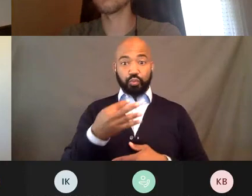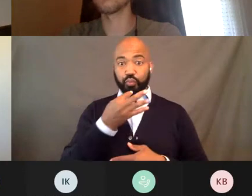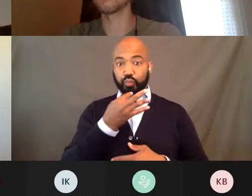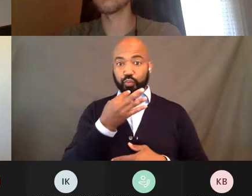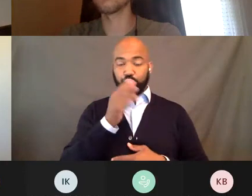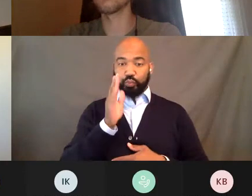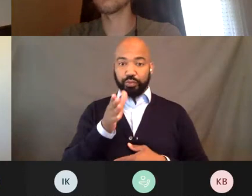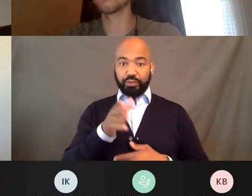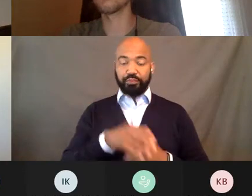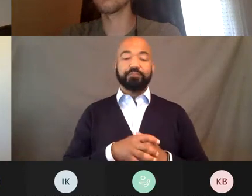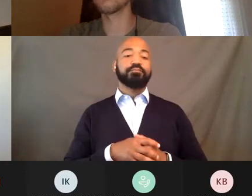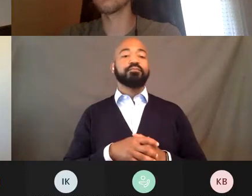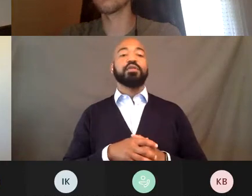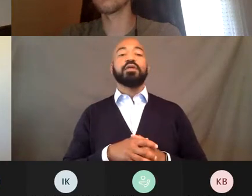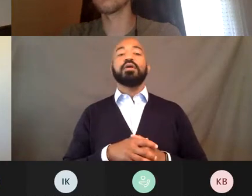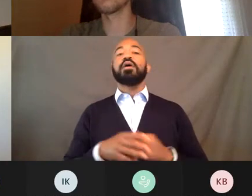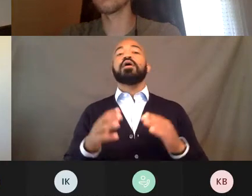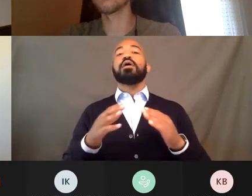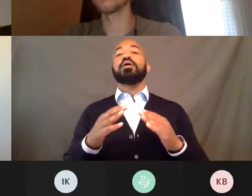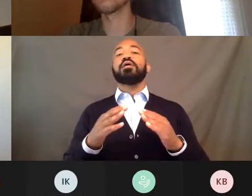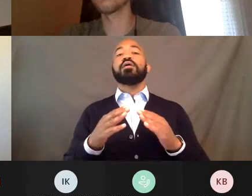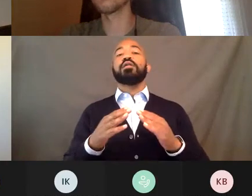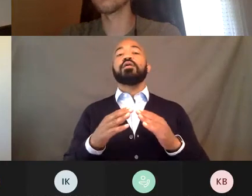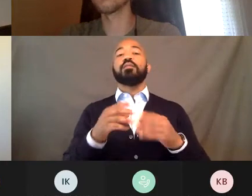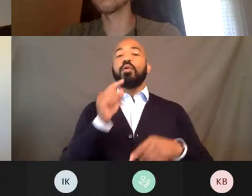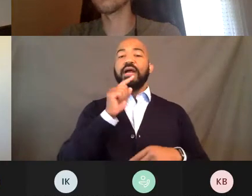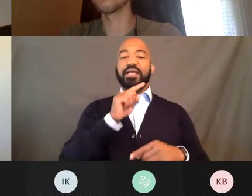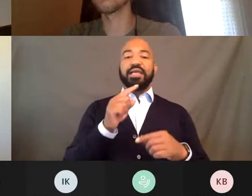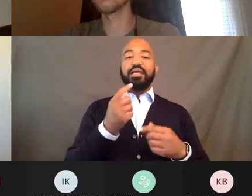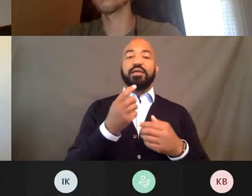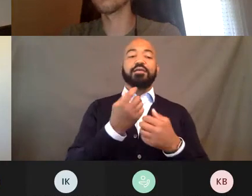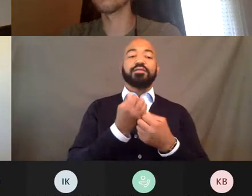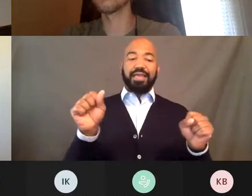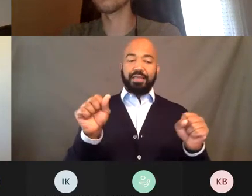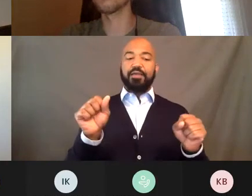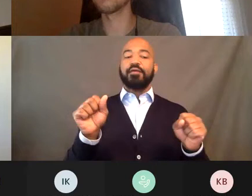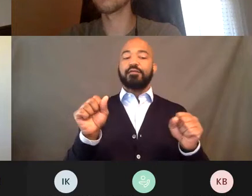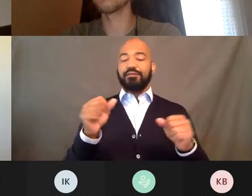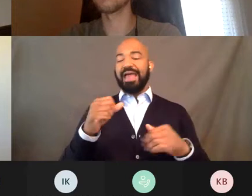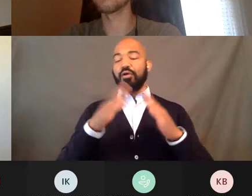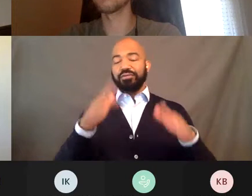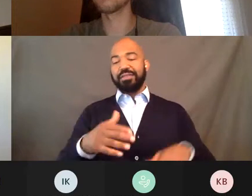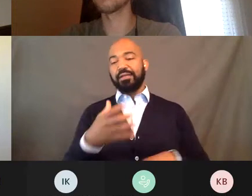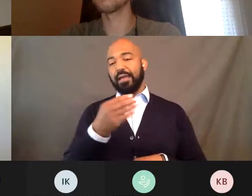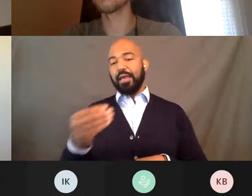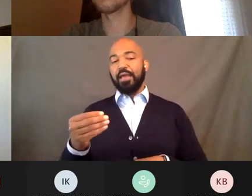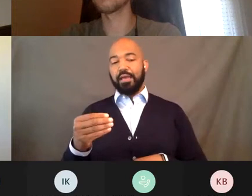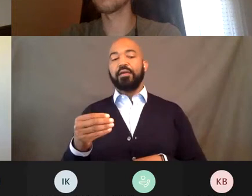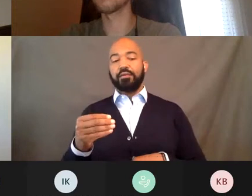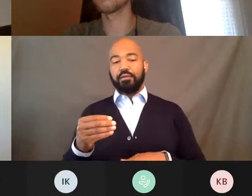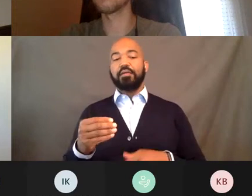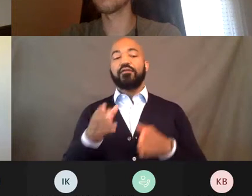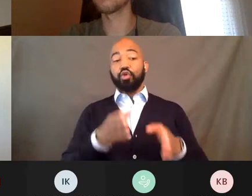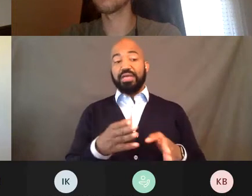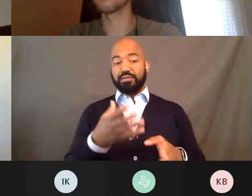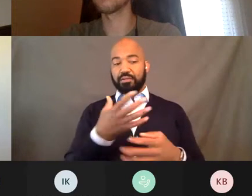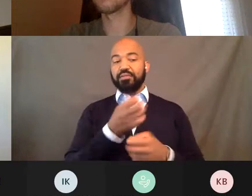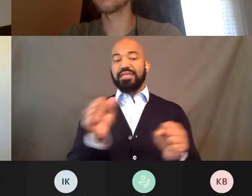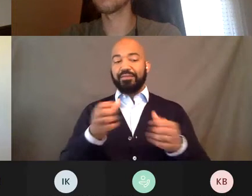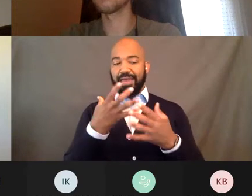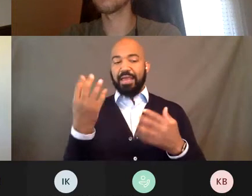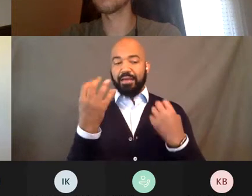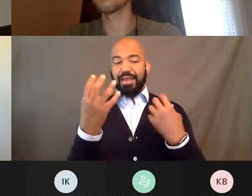the Milwaukee Safe and Healthy Streets and the Bike Federation have published recently, that might be advantageous to make sure